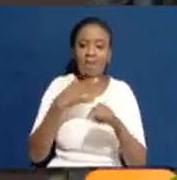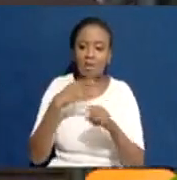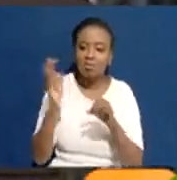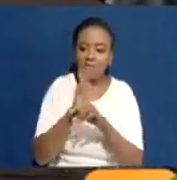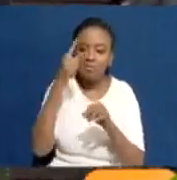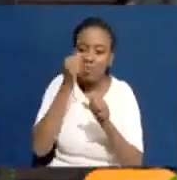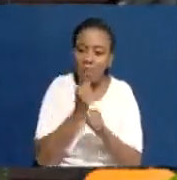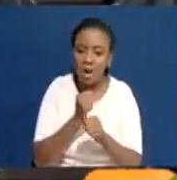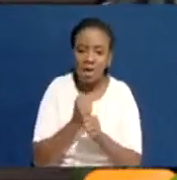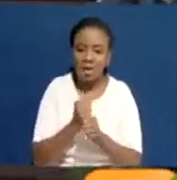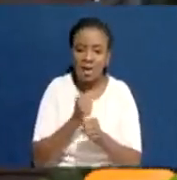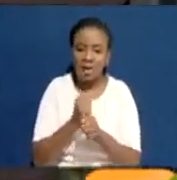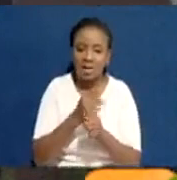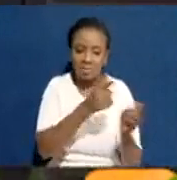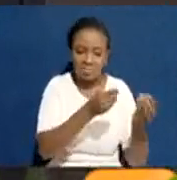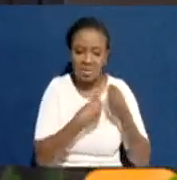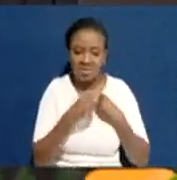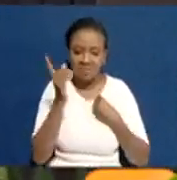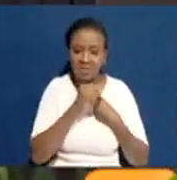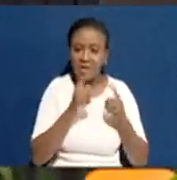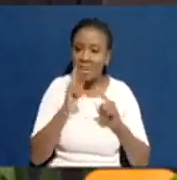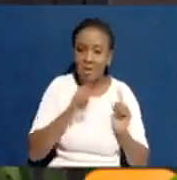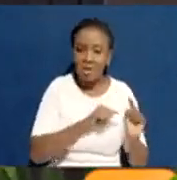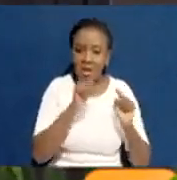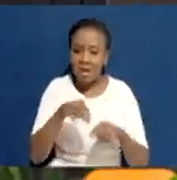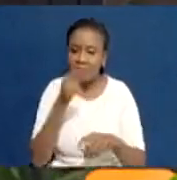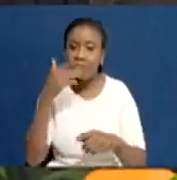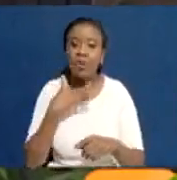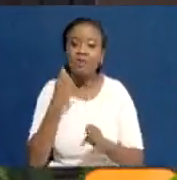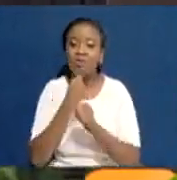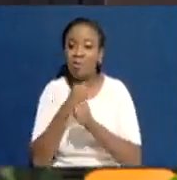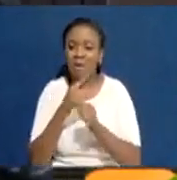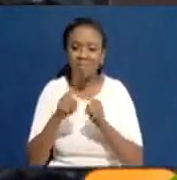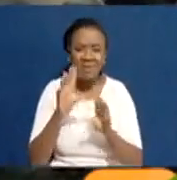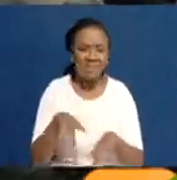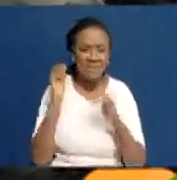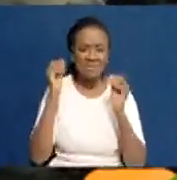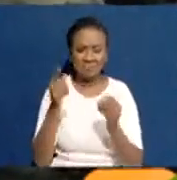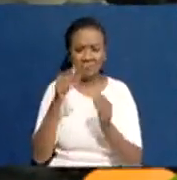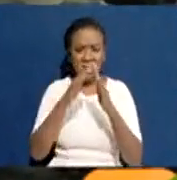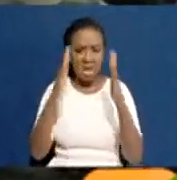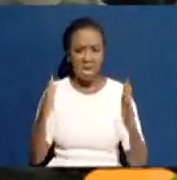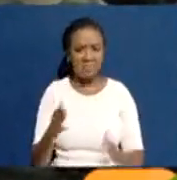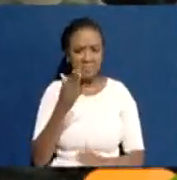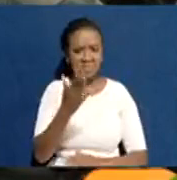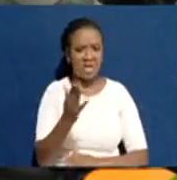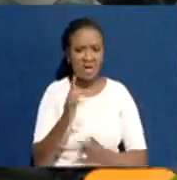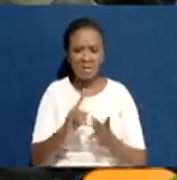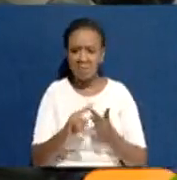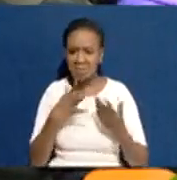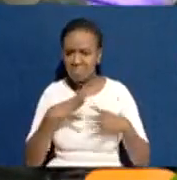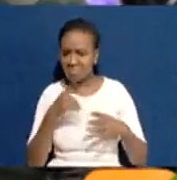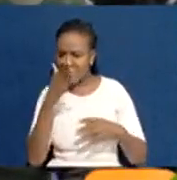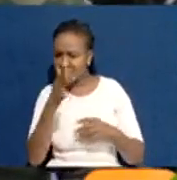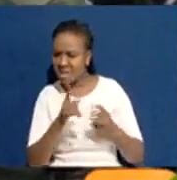Kariuki was, however, shocked when he reported to work only to find the house occupied and under tight police security.